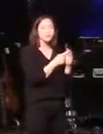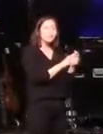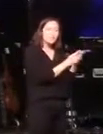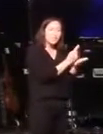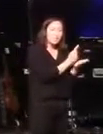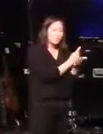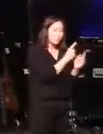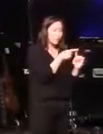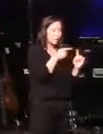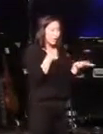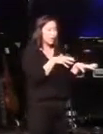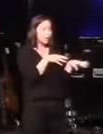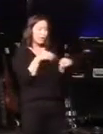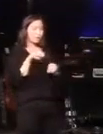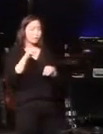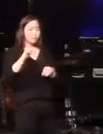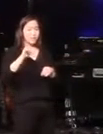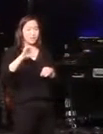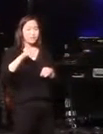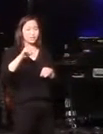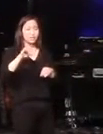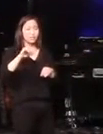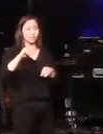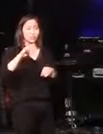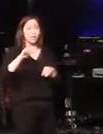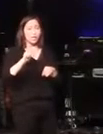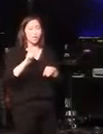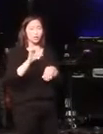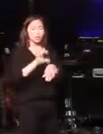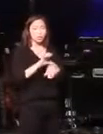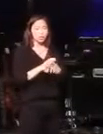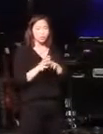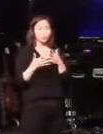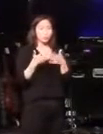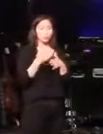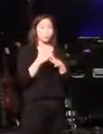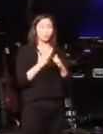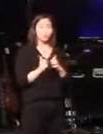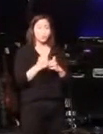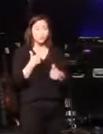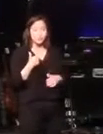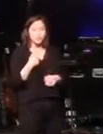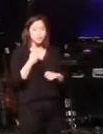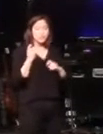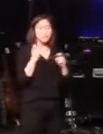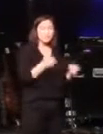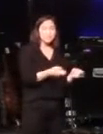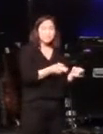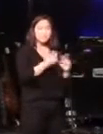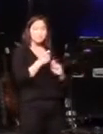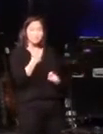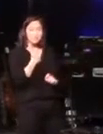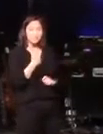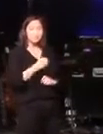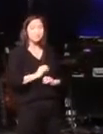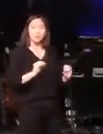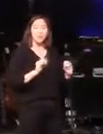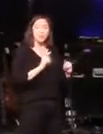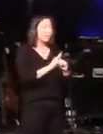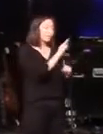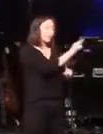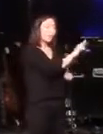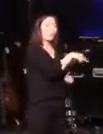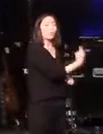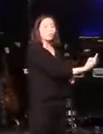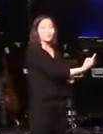when I left Macedonia, no church entered into partnership with me in giving and receiving except you only. Ironically, the